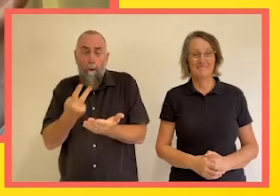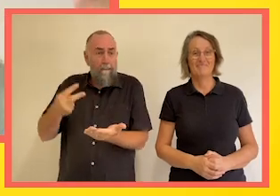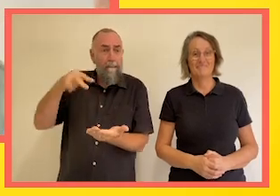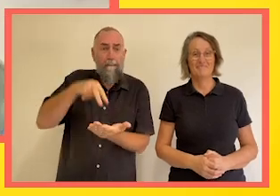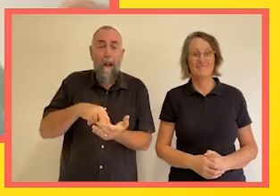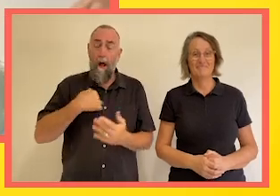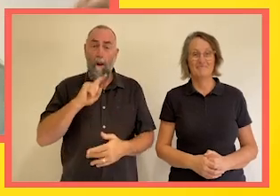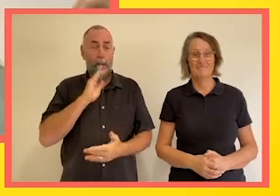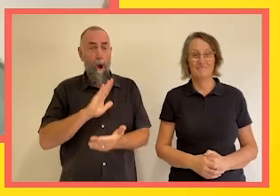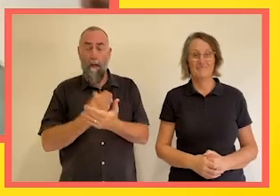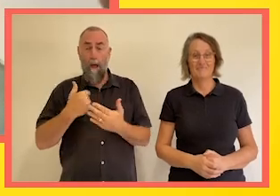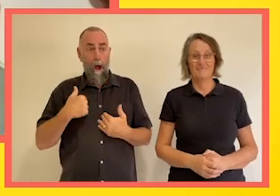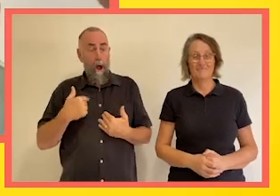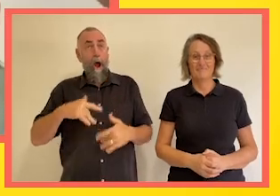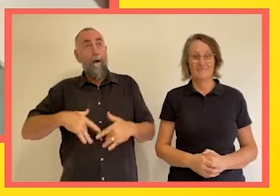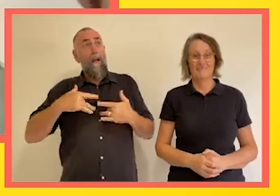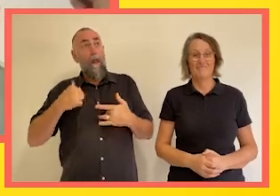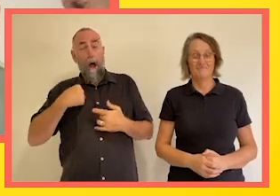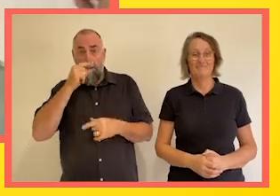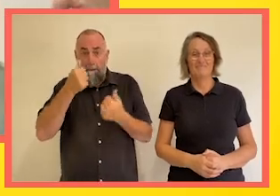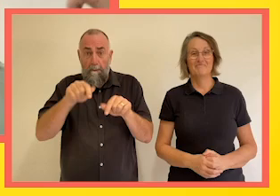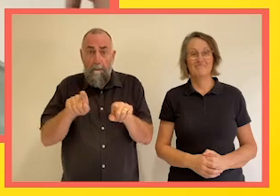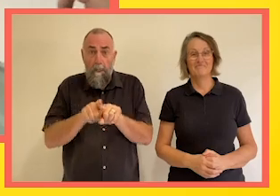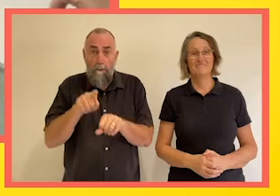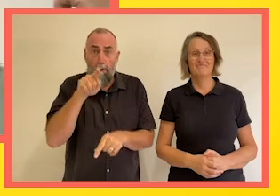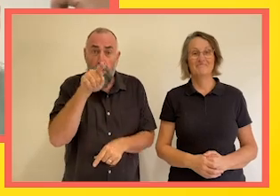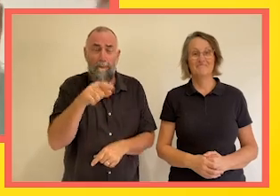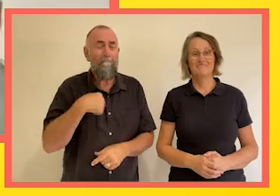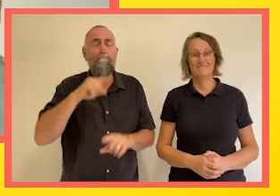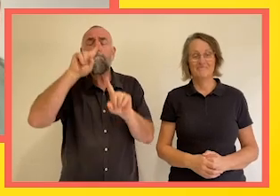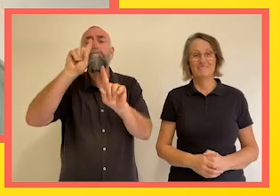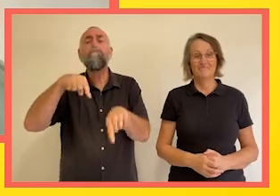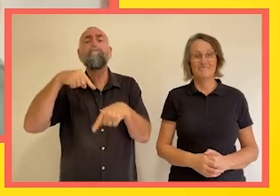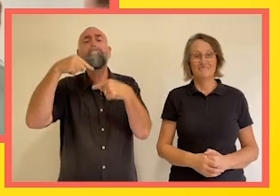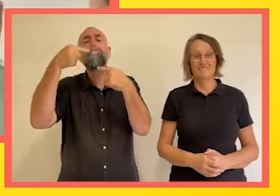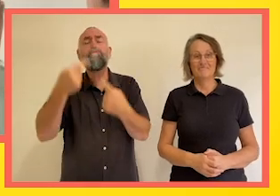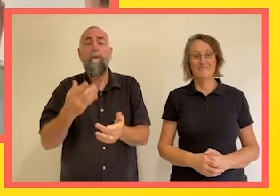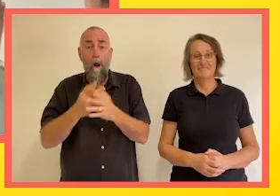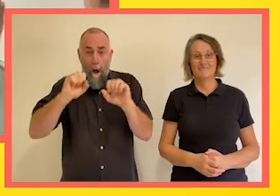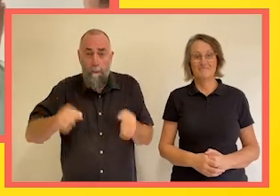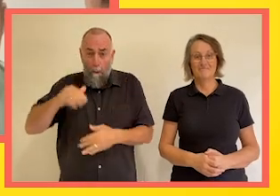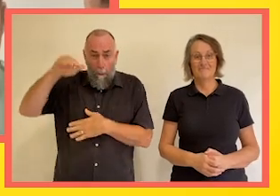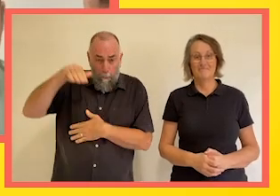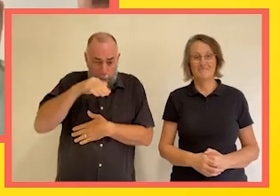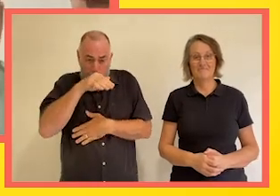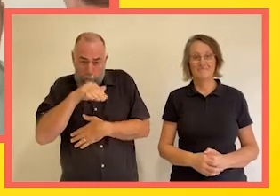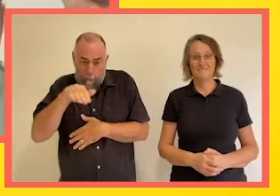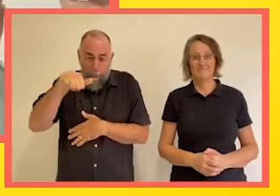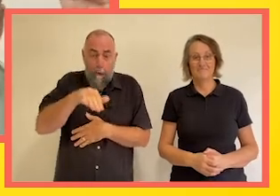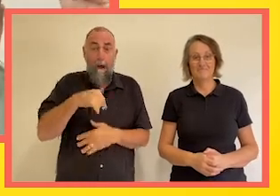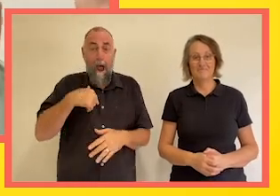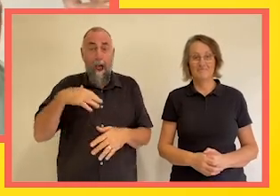this? Like, honestly, I don't know whether I could ever go down one of those slopes